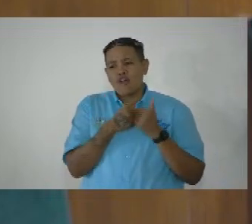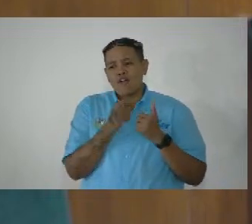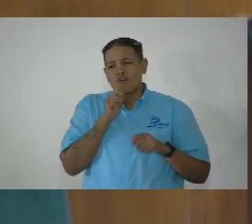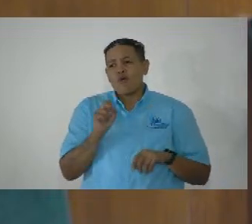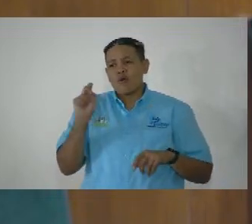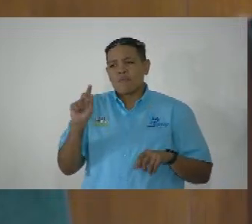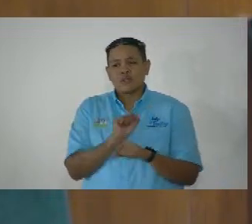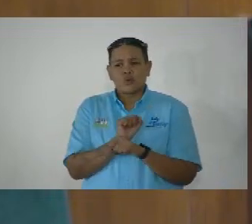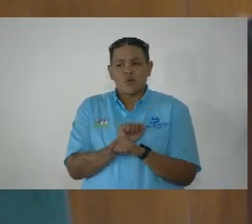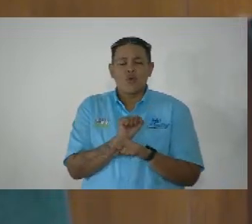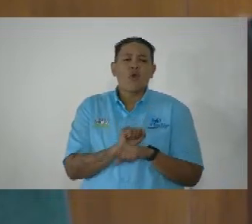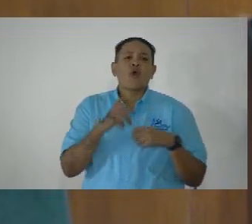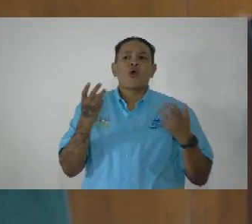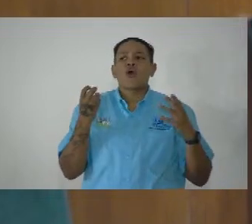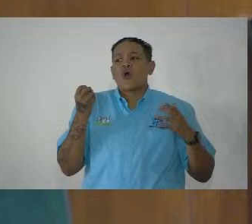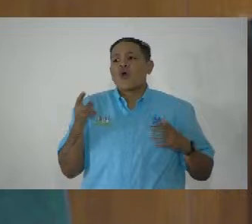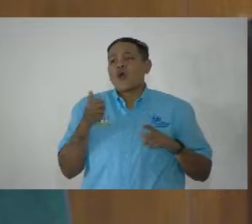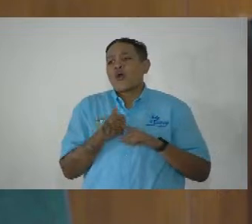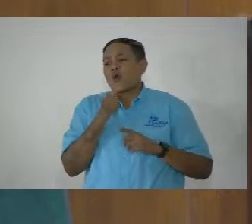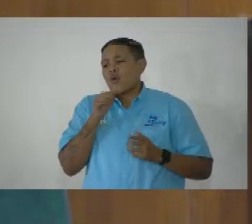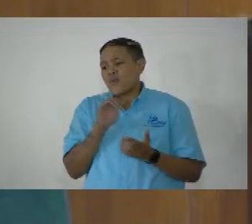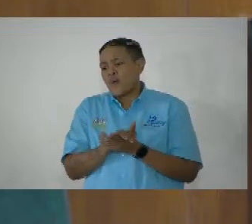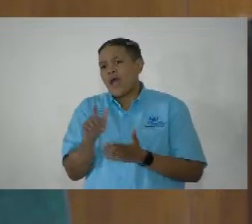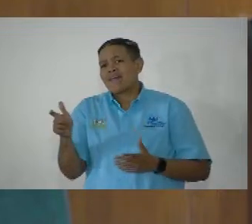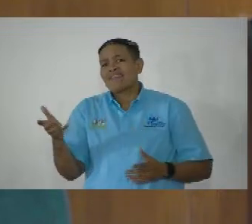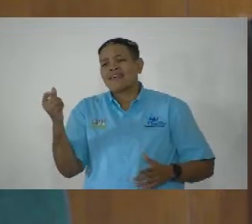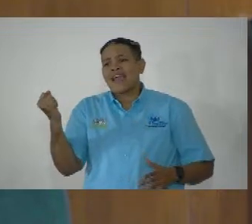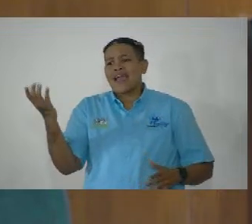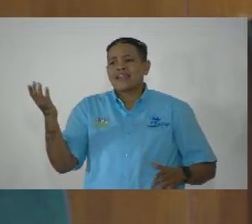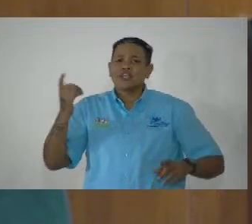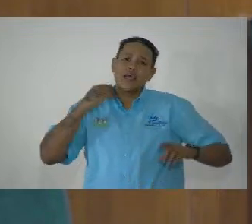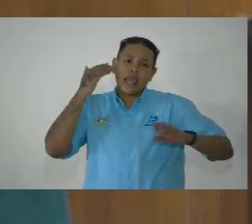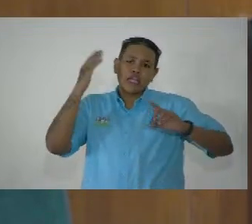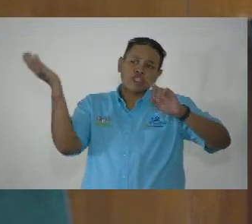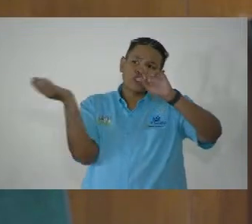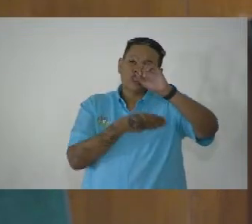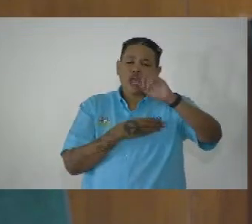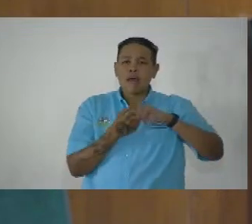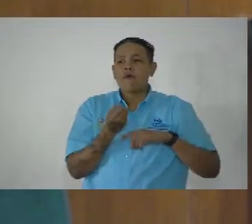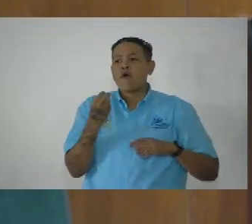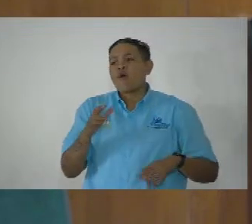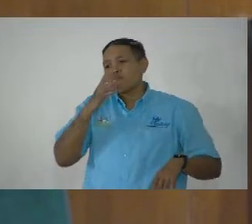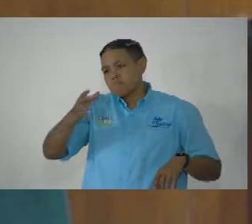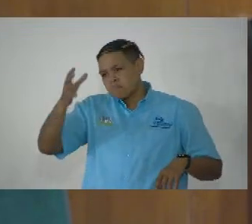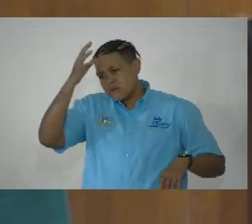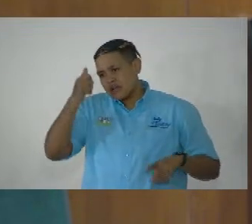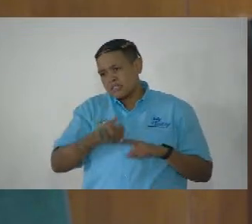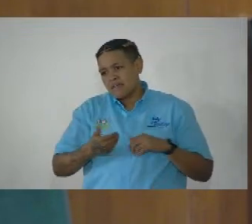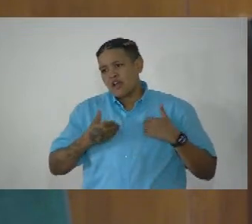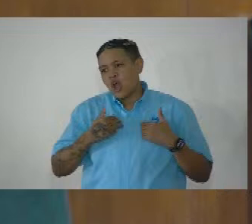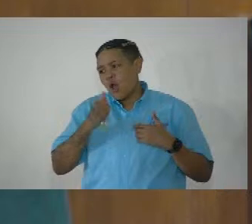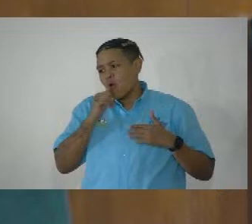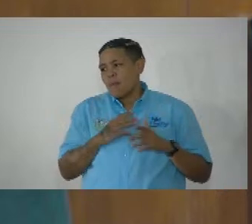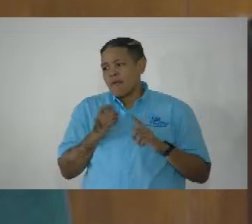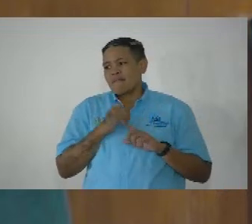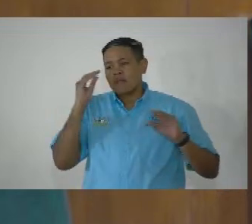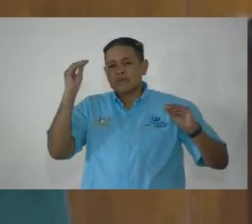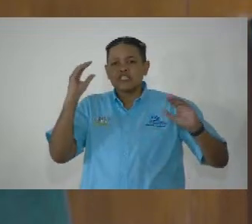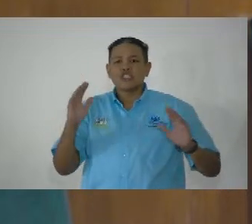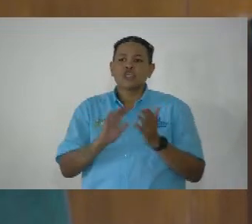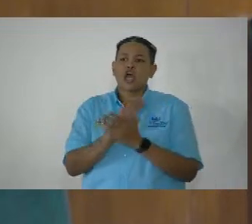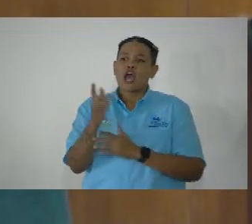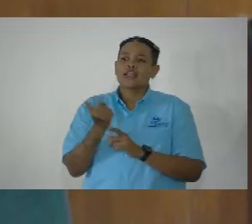to work, or a wife gets beheaded, or the parents of a young woman from Teachers College,